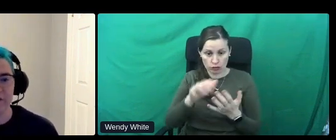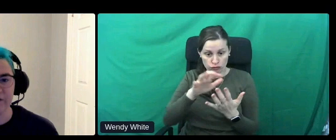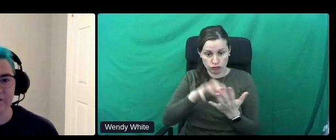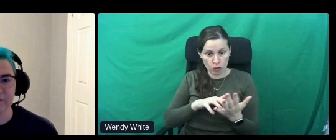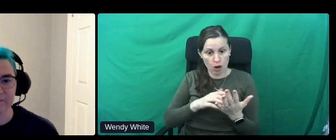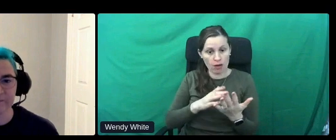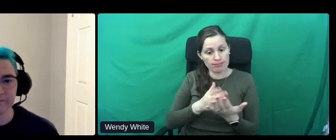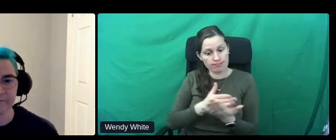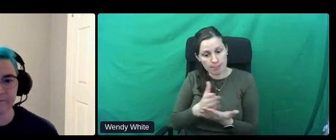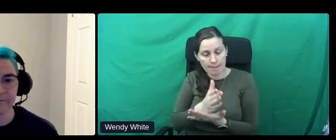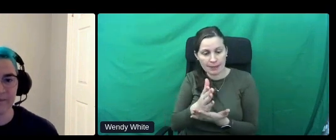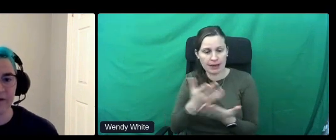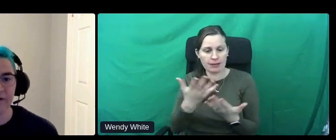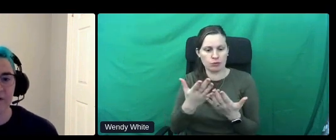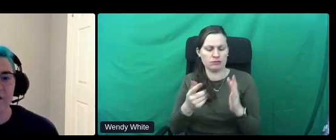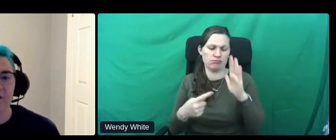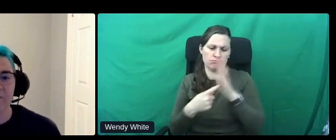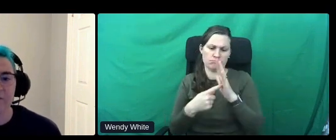number of features.